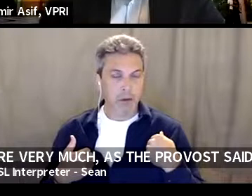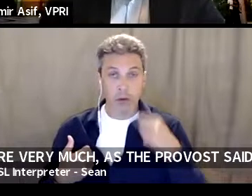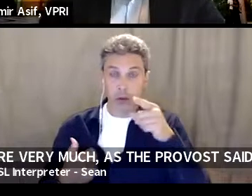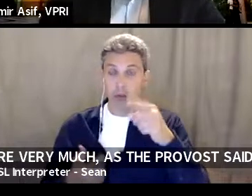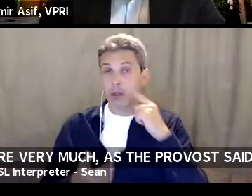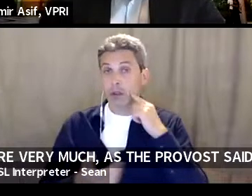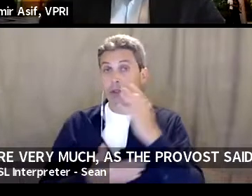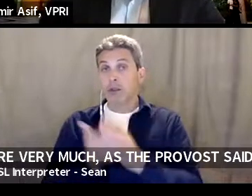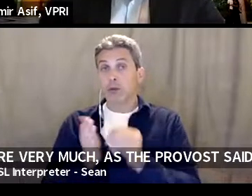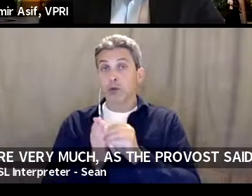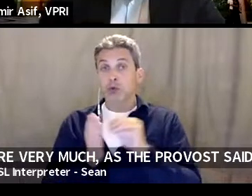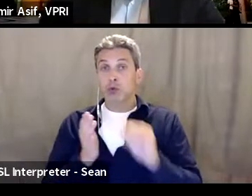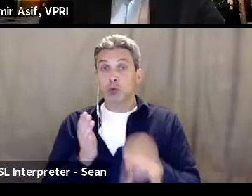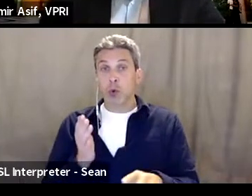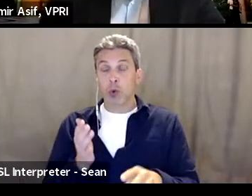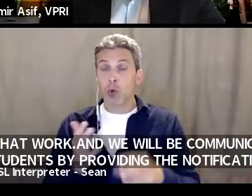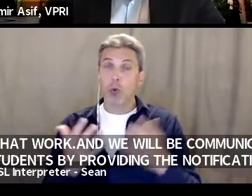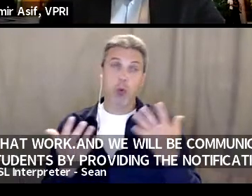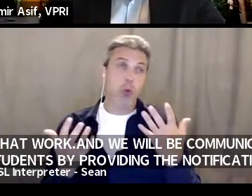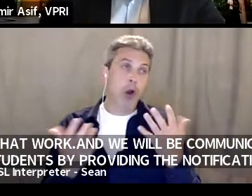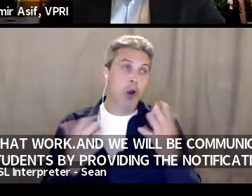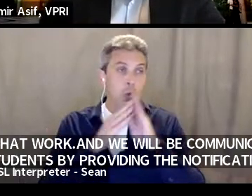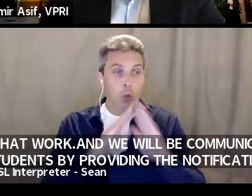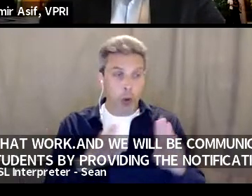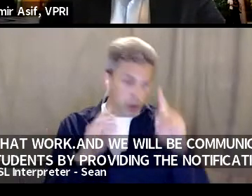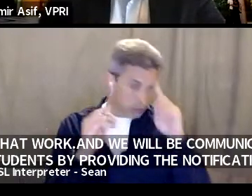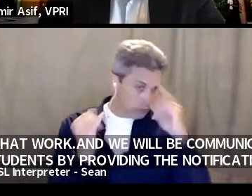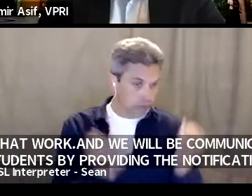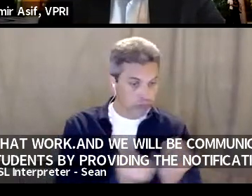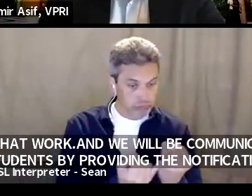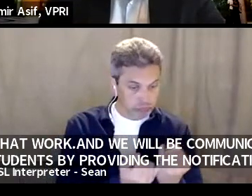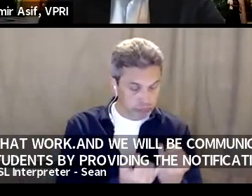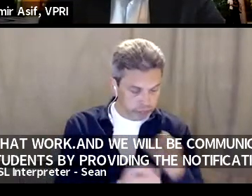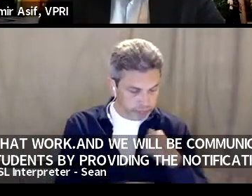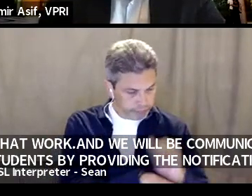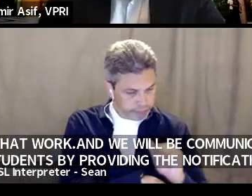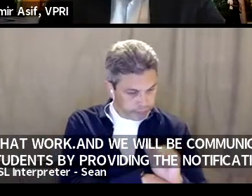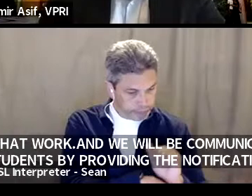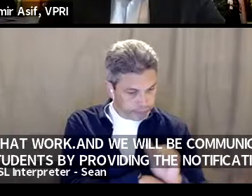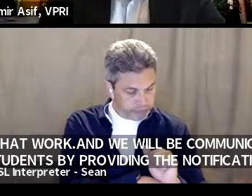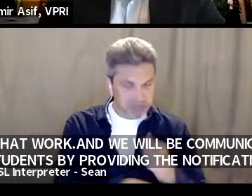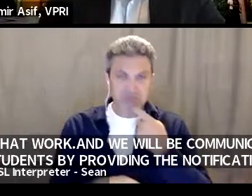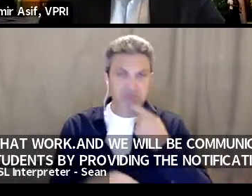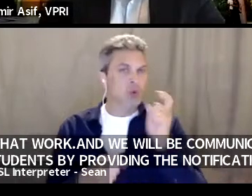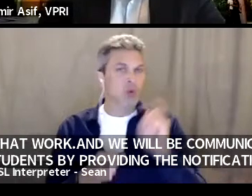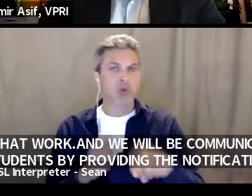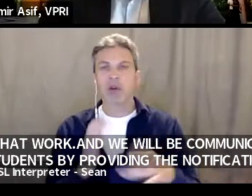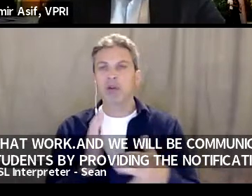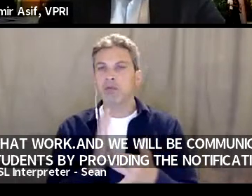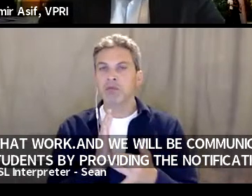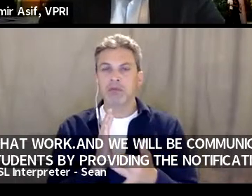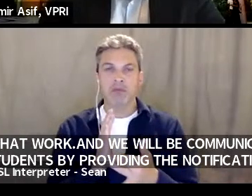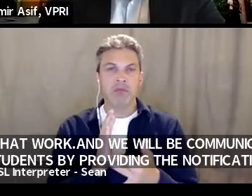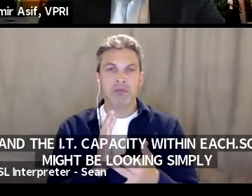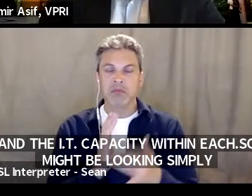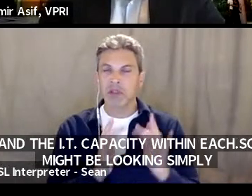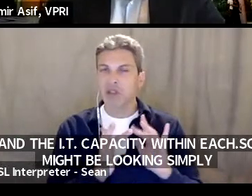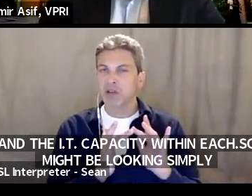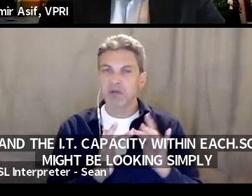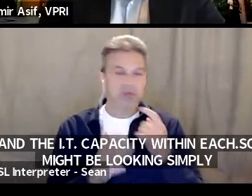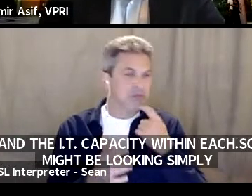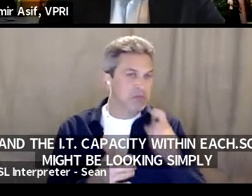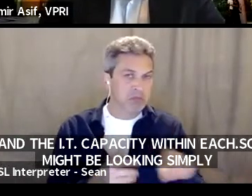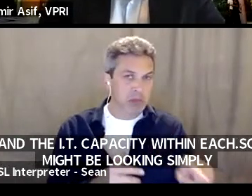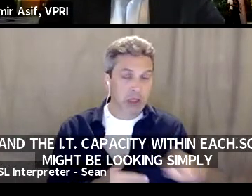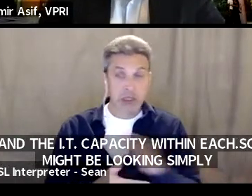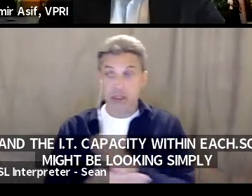might be looking for simply some quiet space that doesn't require the technology in the room, and others might be looking